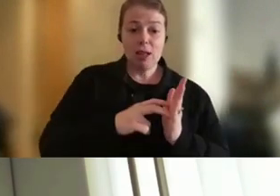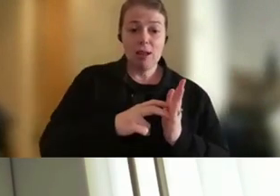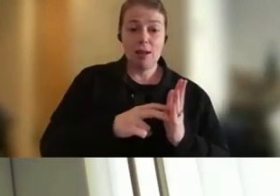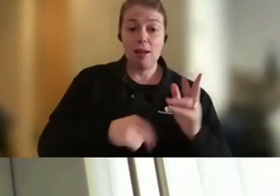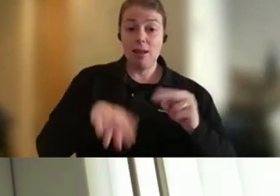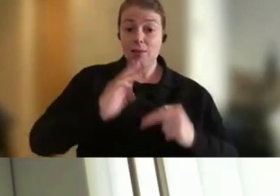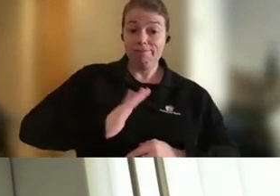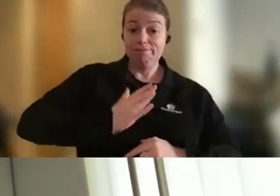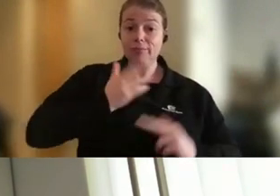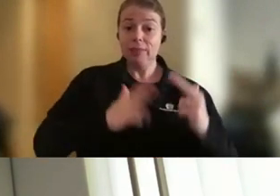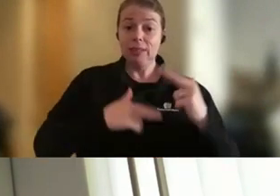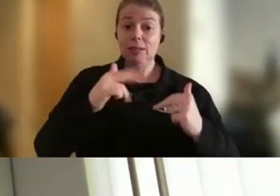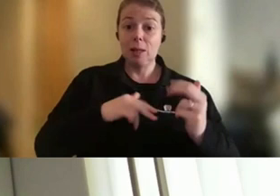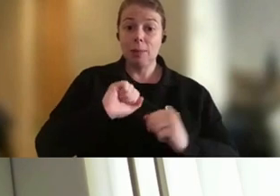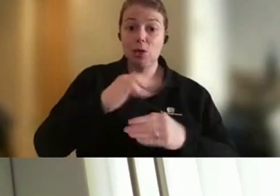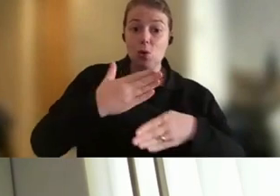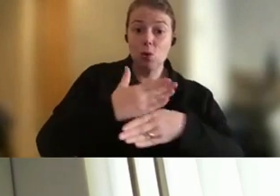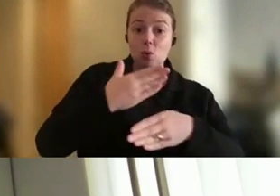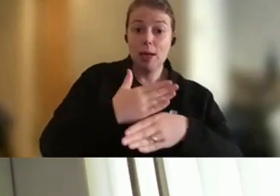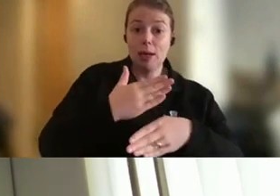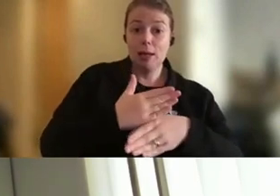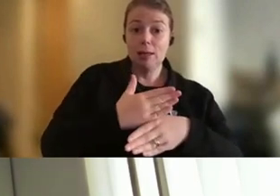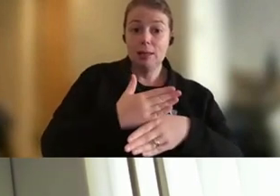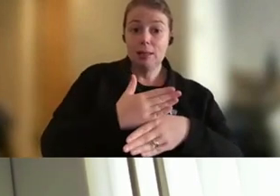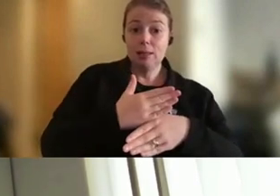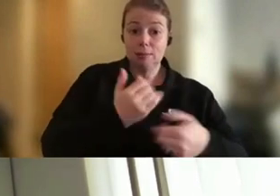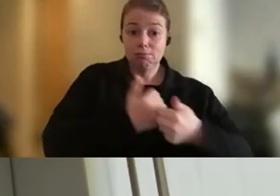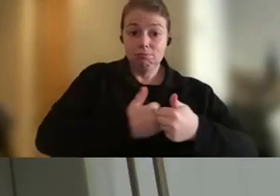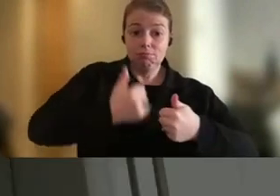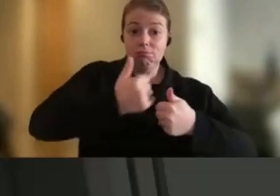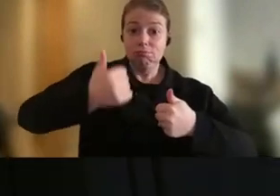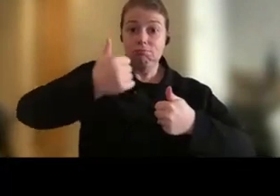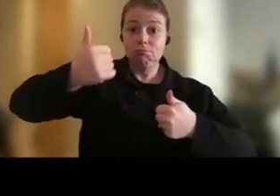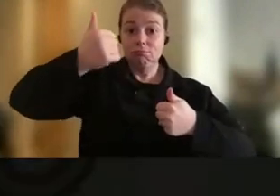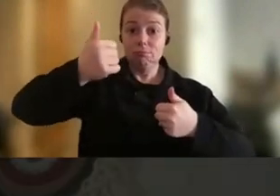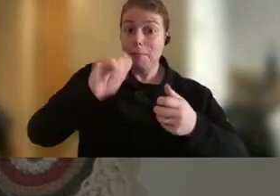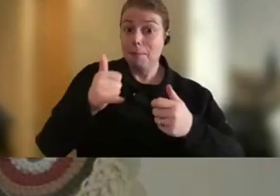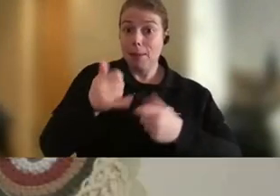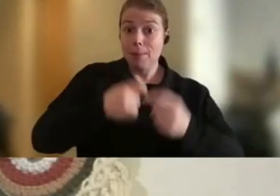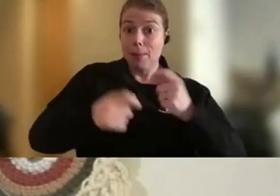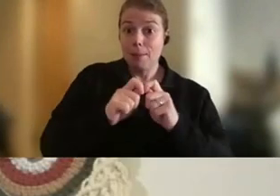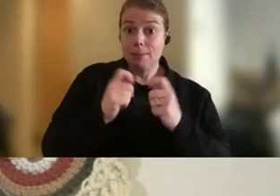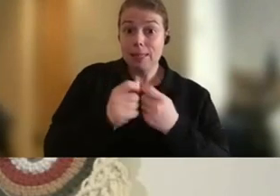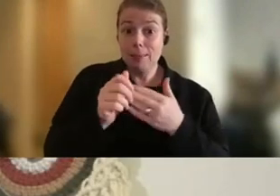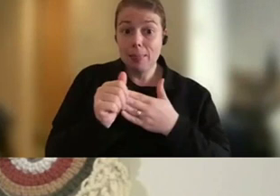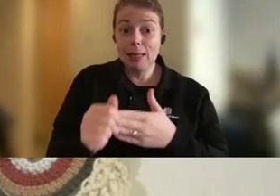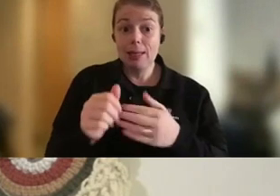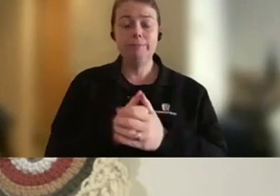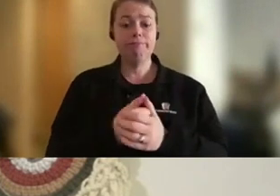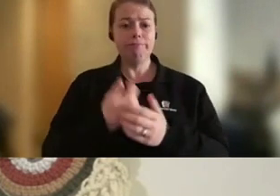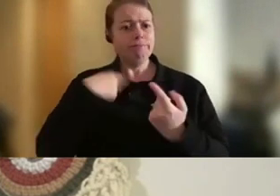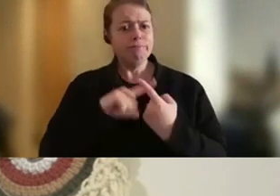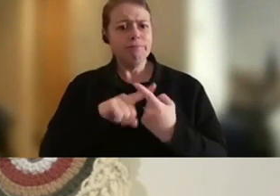your career and working your way up from maybe as a team leader. I continue to learn and share